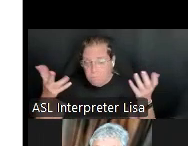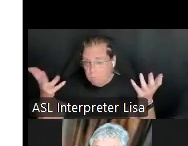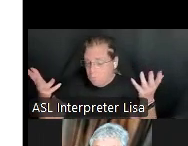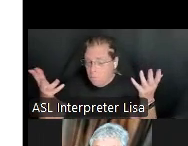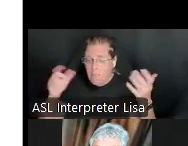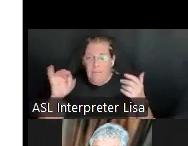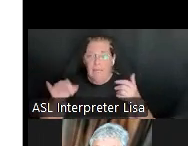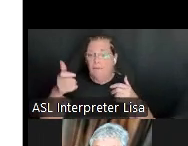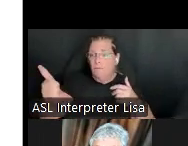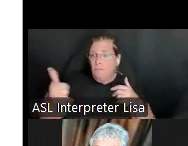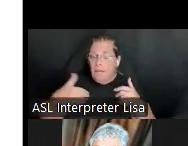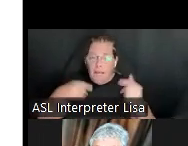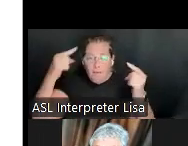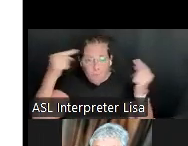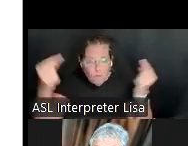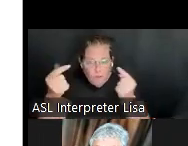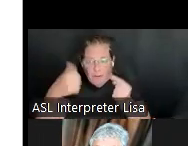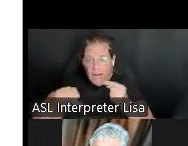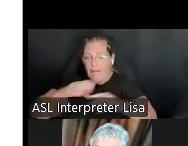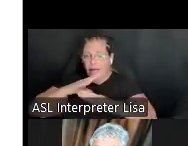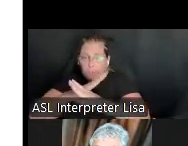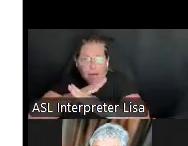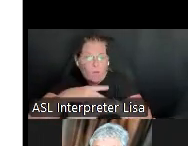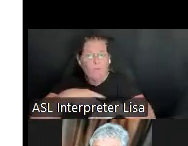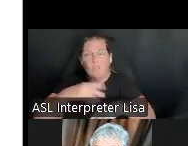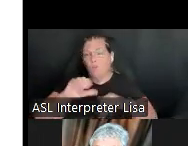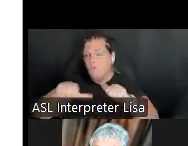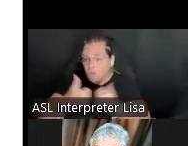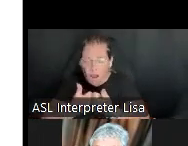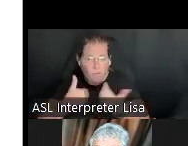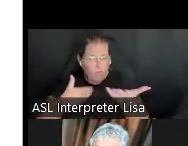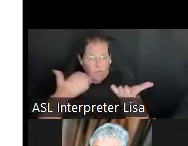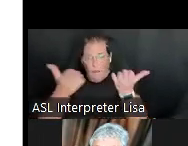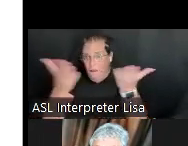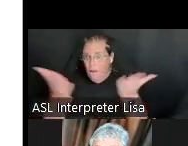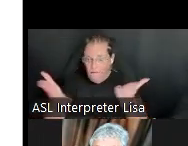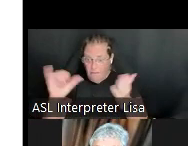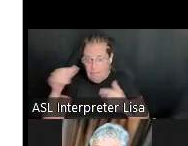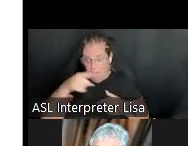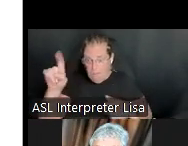injury, any barriers and challenges as per this case study?